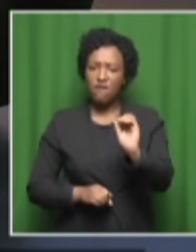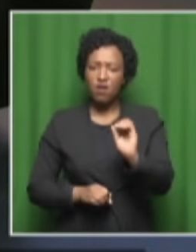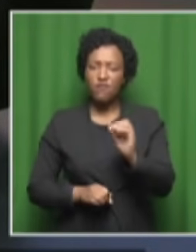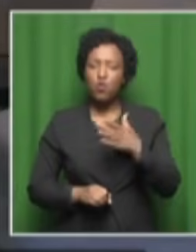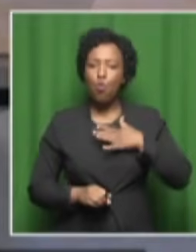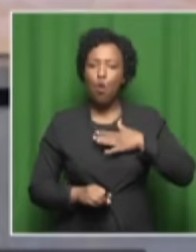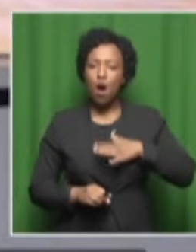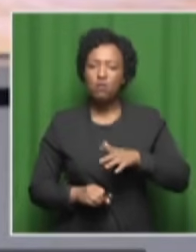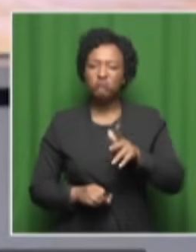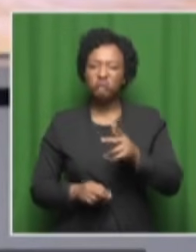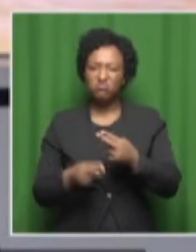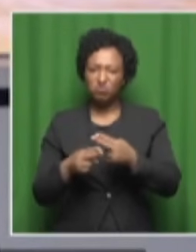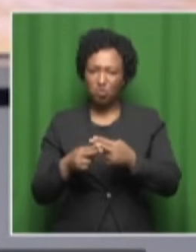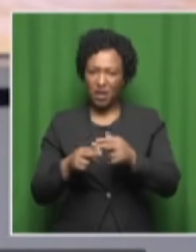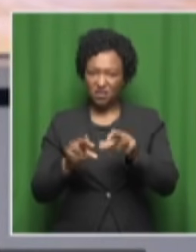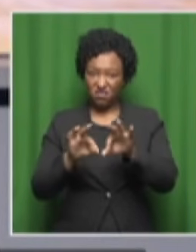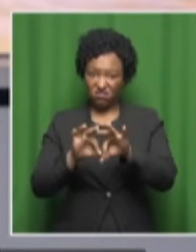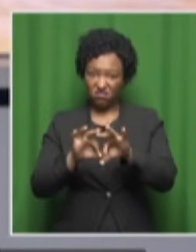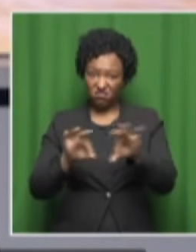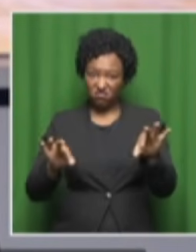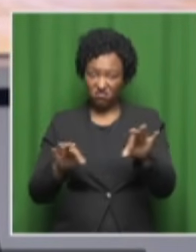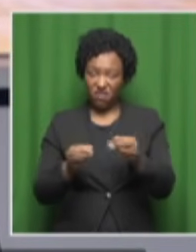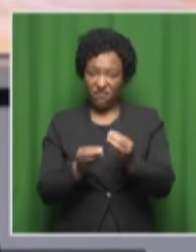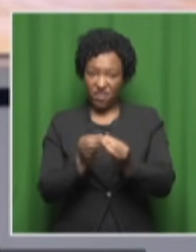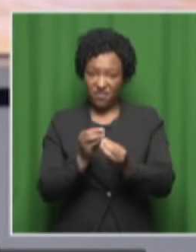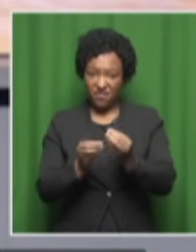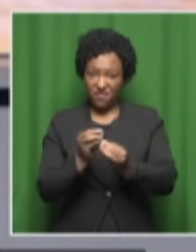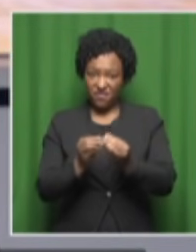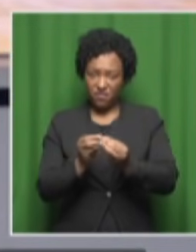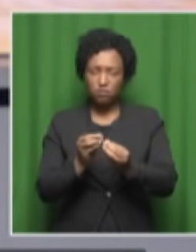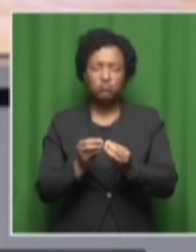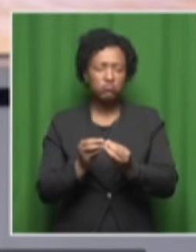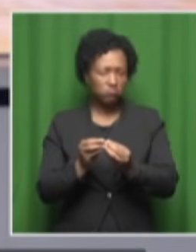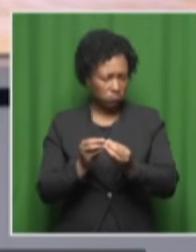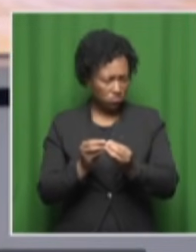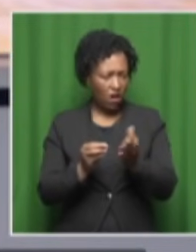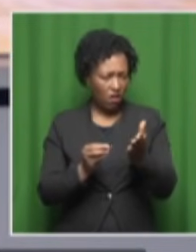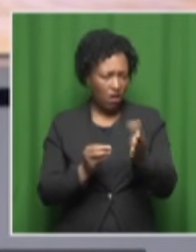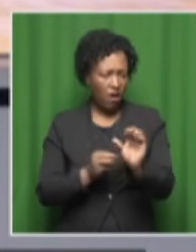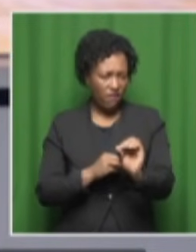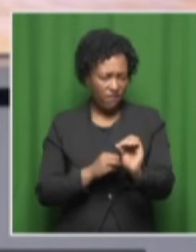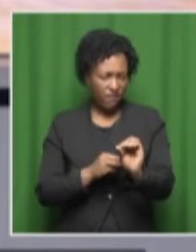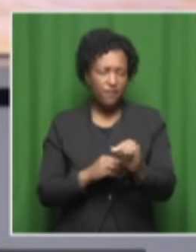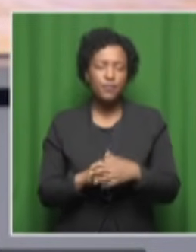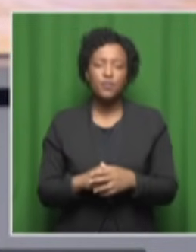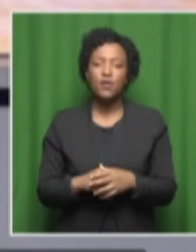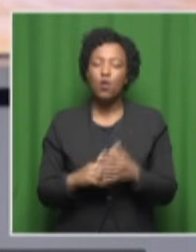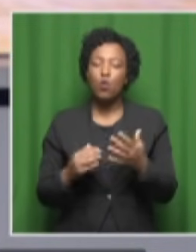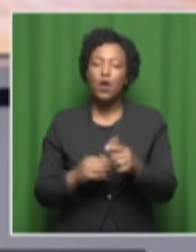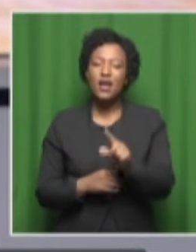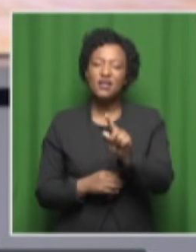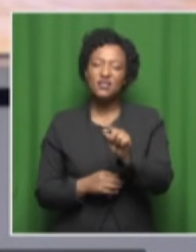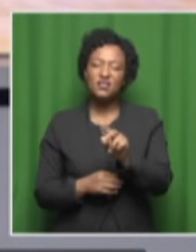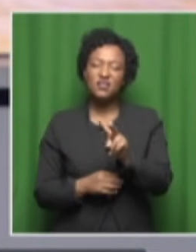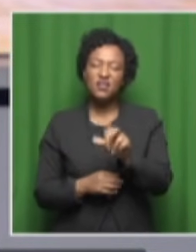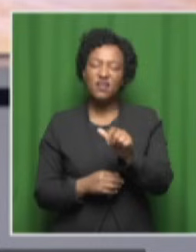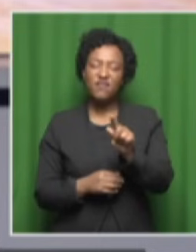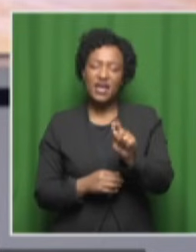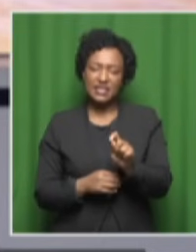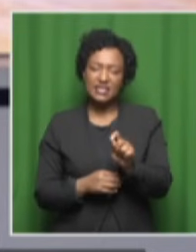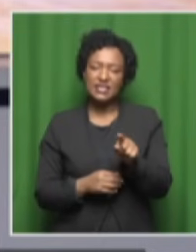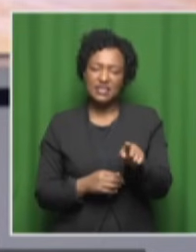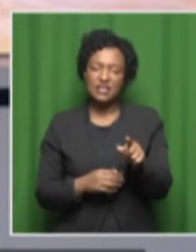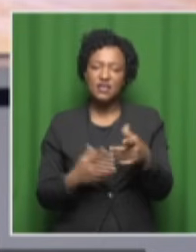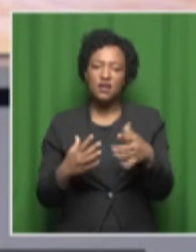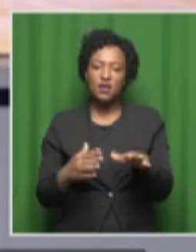plumber, if you want to be an electrician, those are the kind of things that are being offered at our TVET colleges. So do apply for NSFAS,